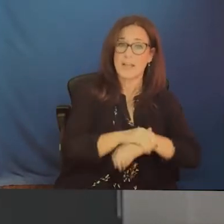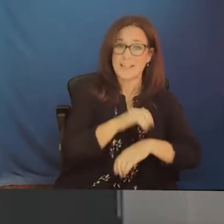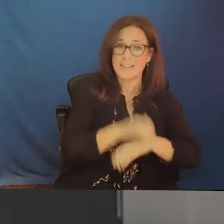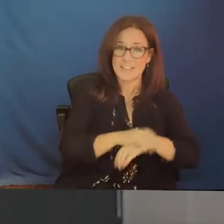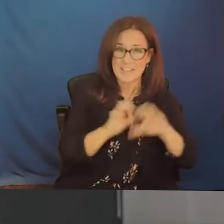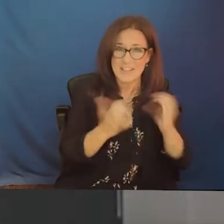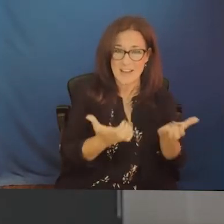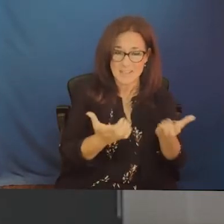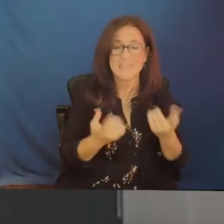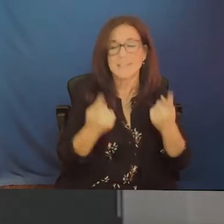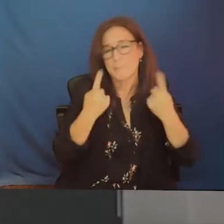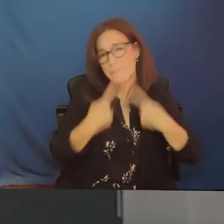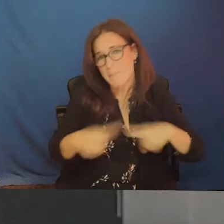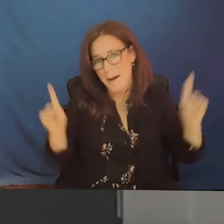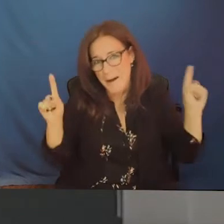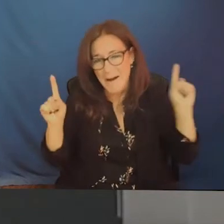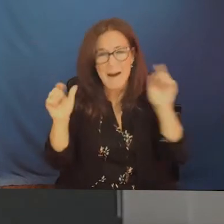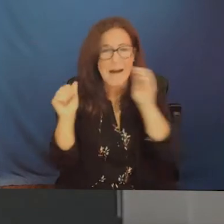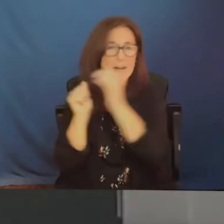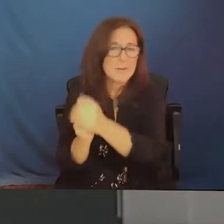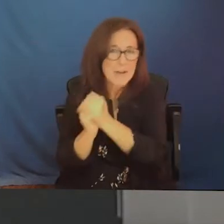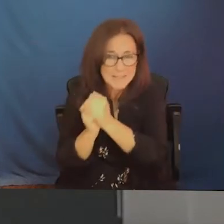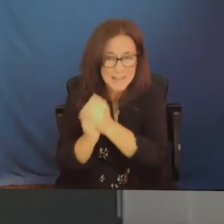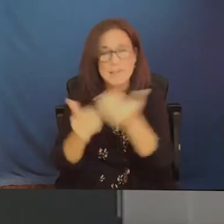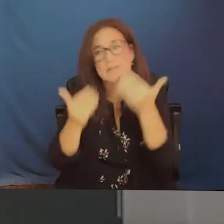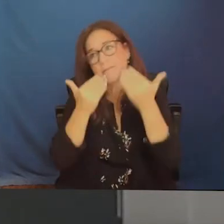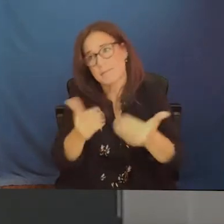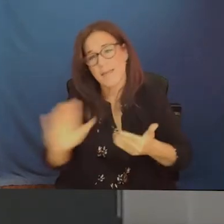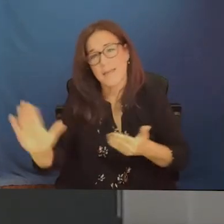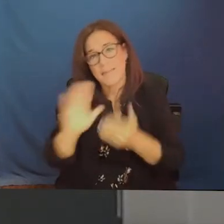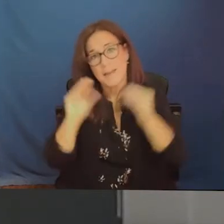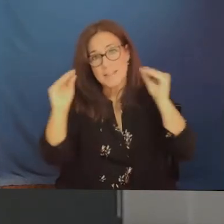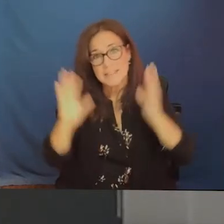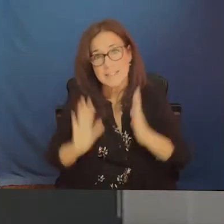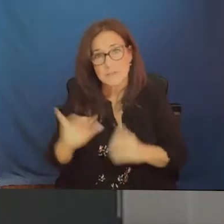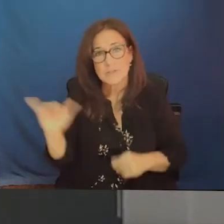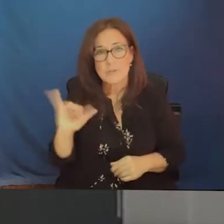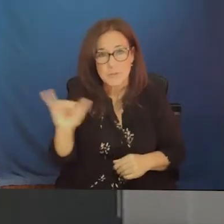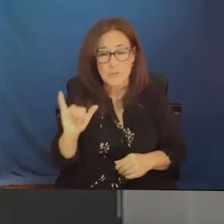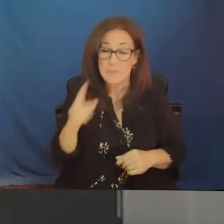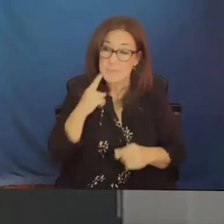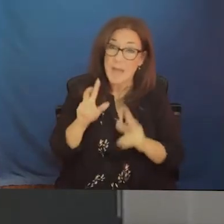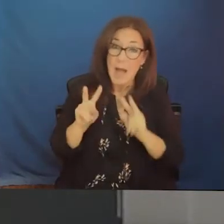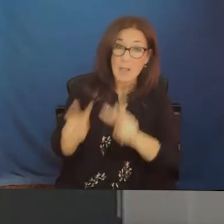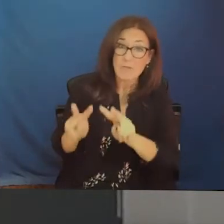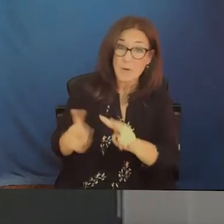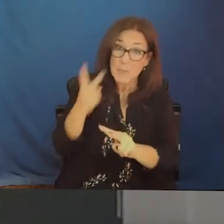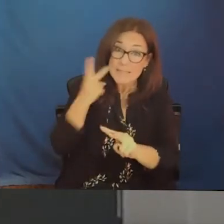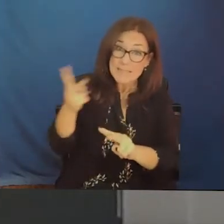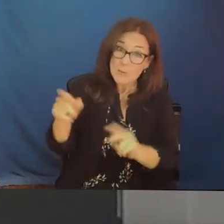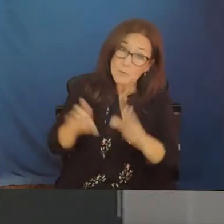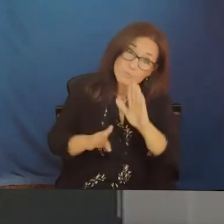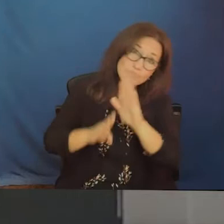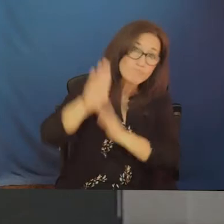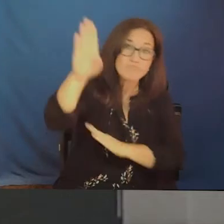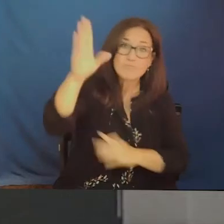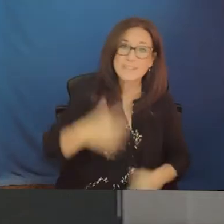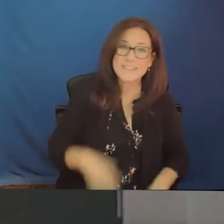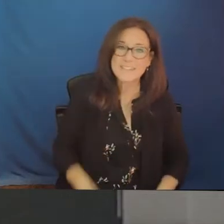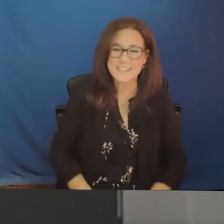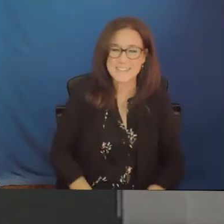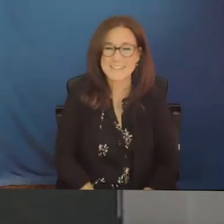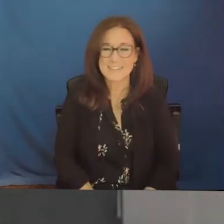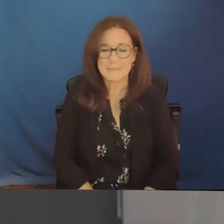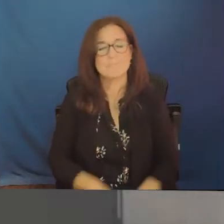congratulations to all those students. Thank you to their teachers. And we look forward to seeing their progress. So thank you.